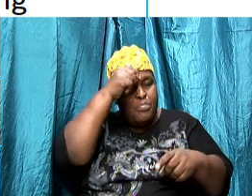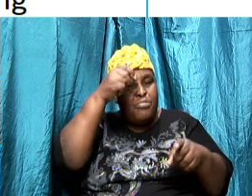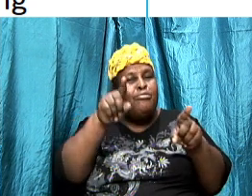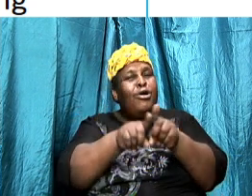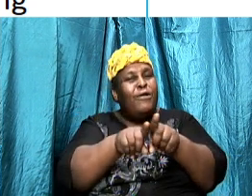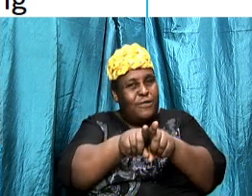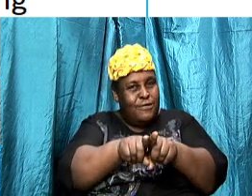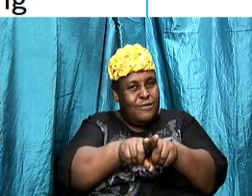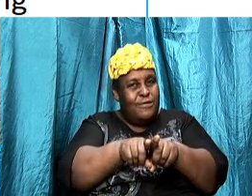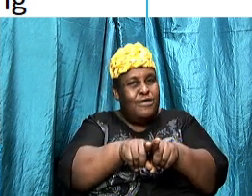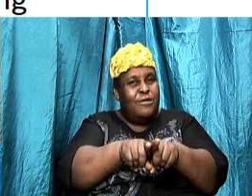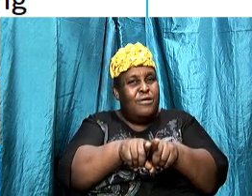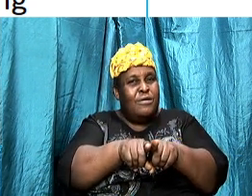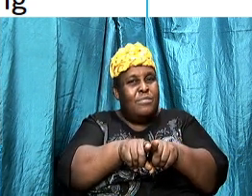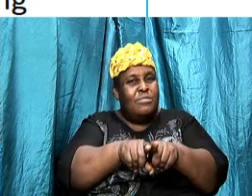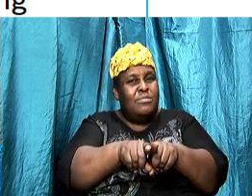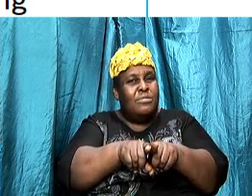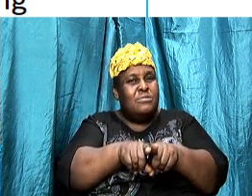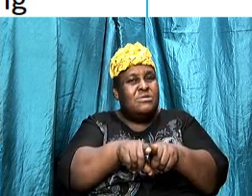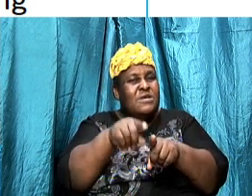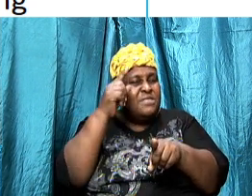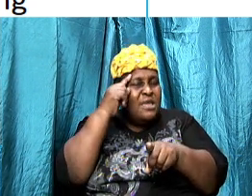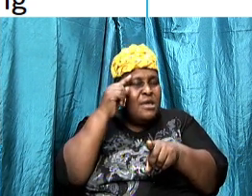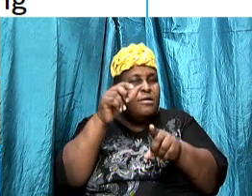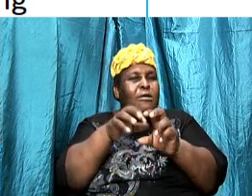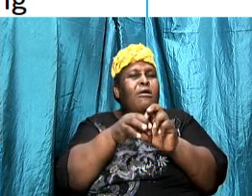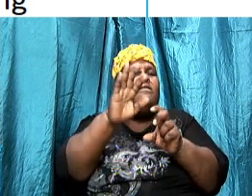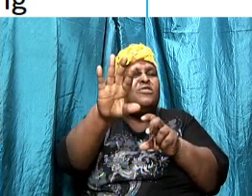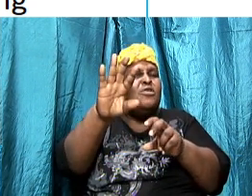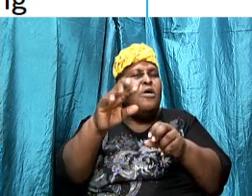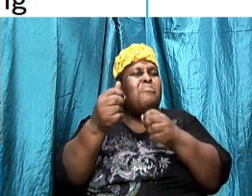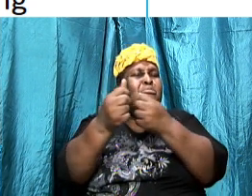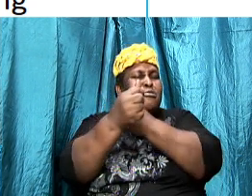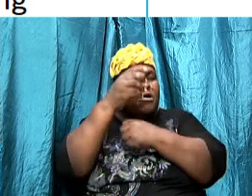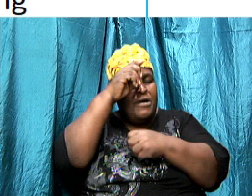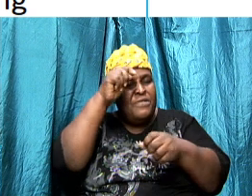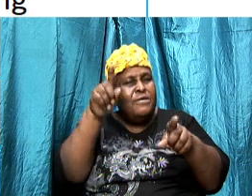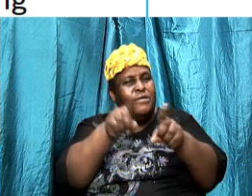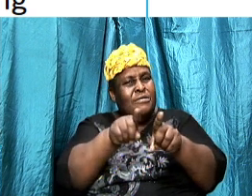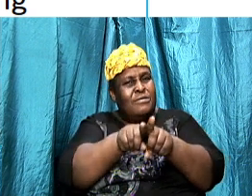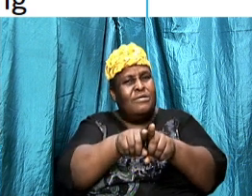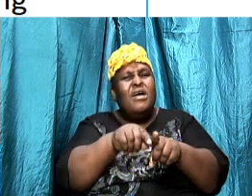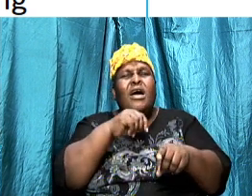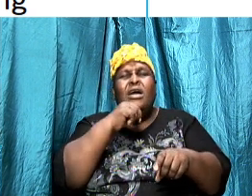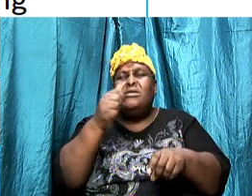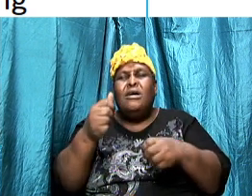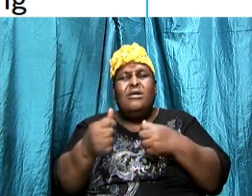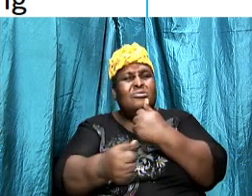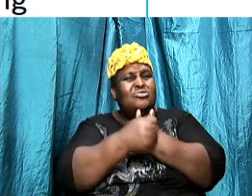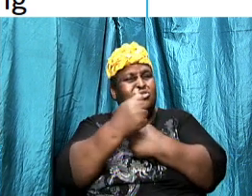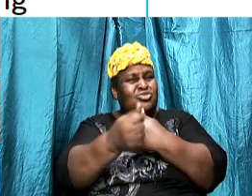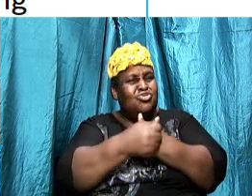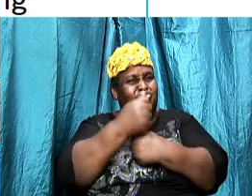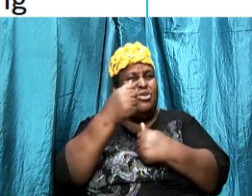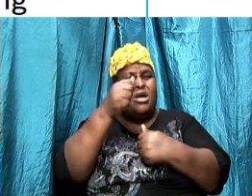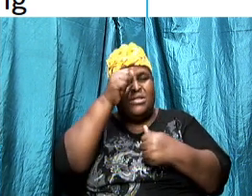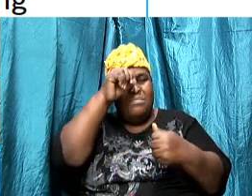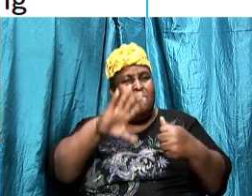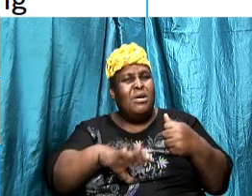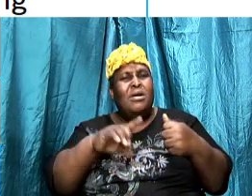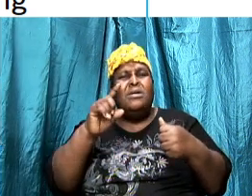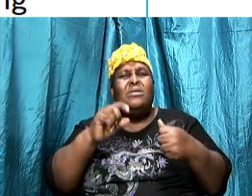love and not destroy this man for which Christ has died. Amen. So